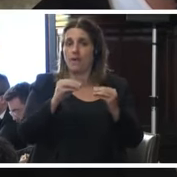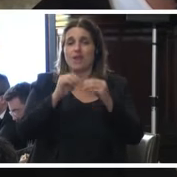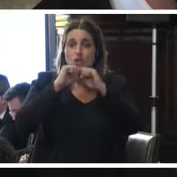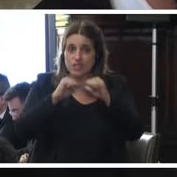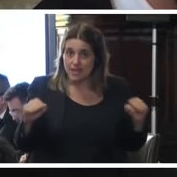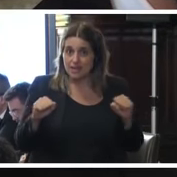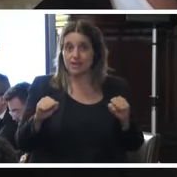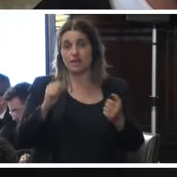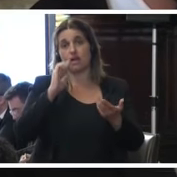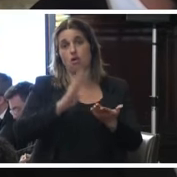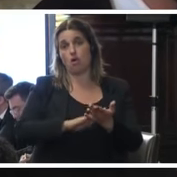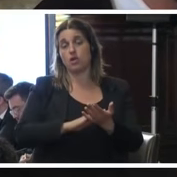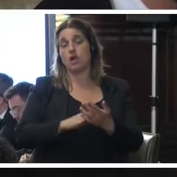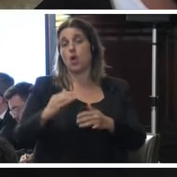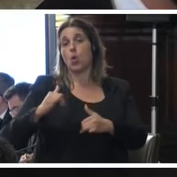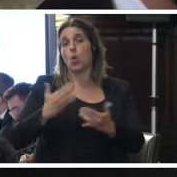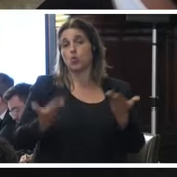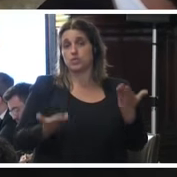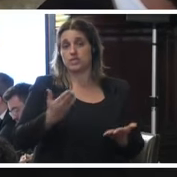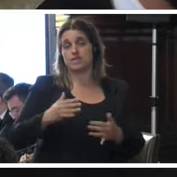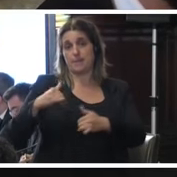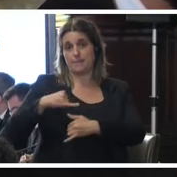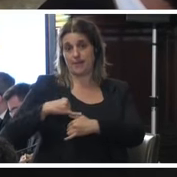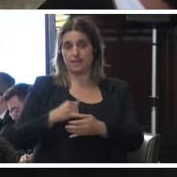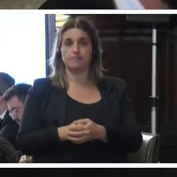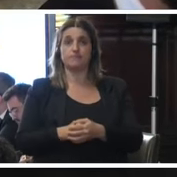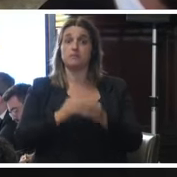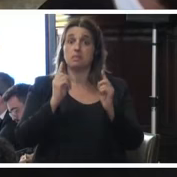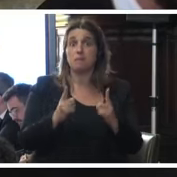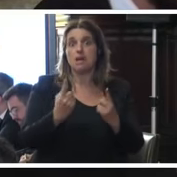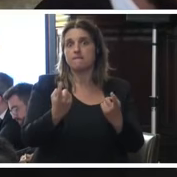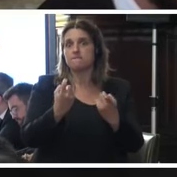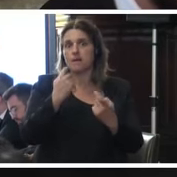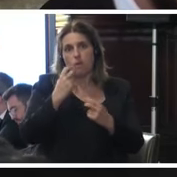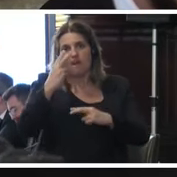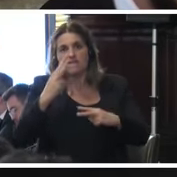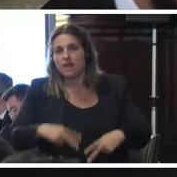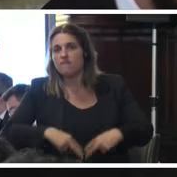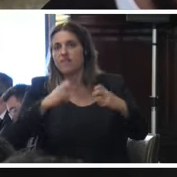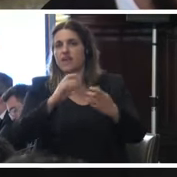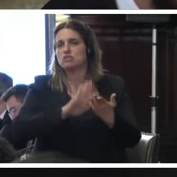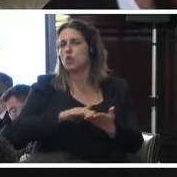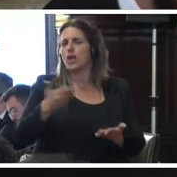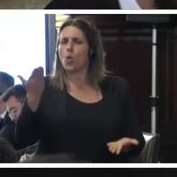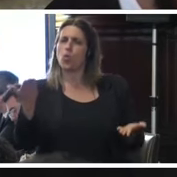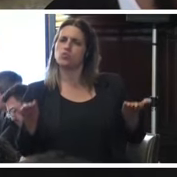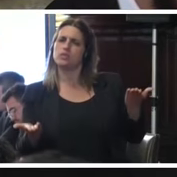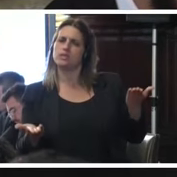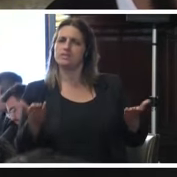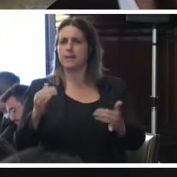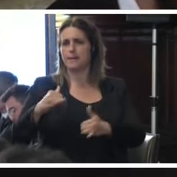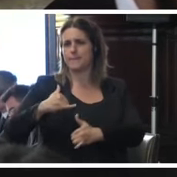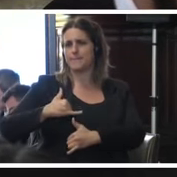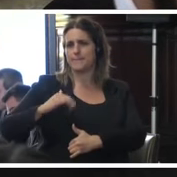justice, and then we should explore what we mean by military justice in Brazil today, which is